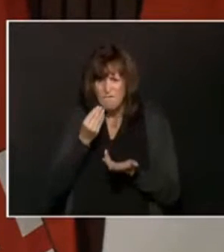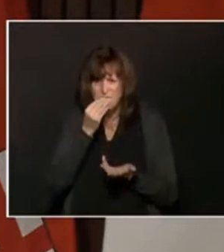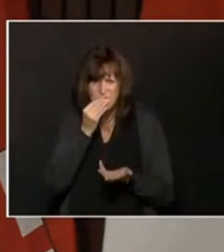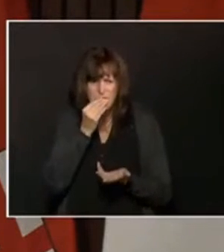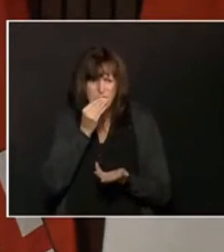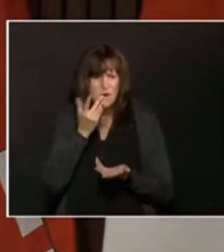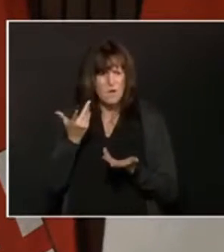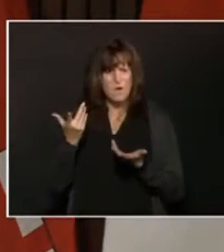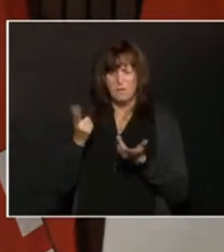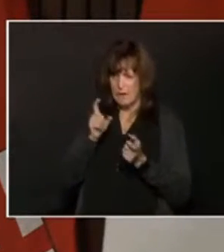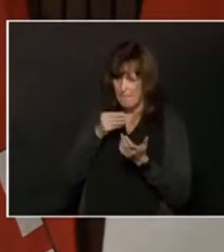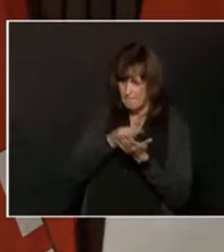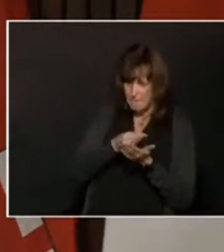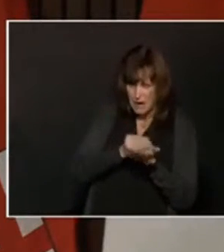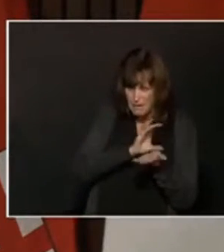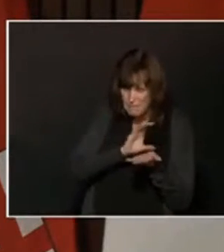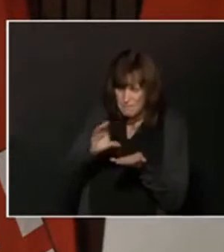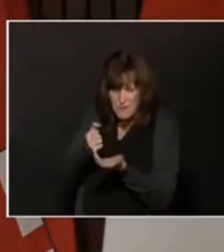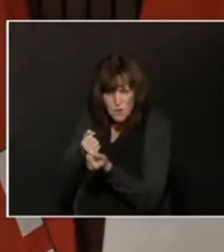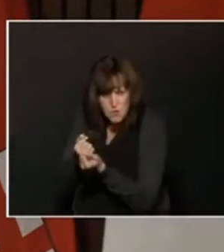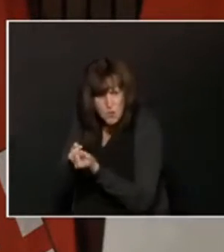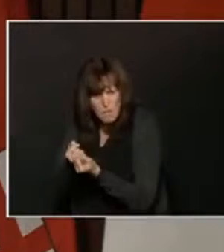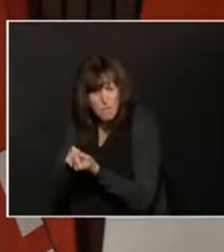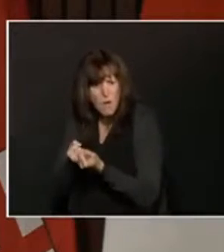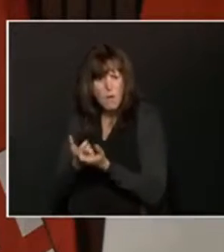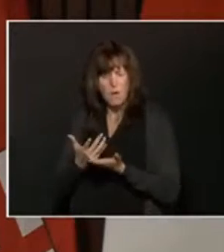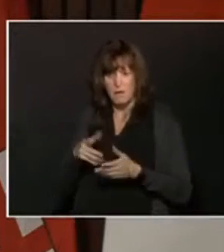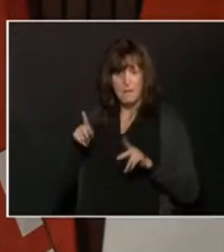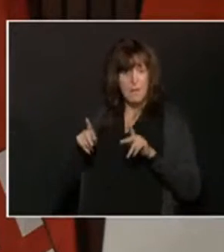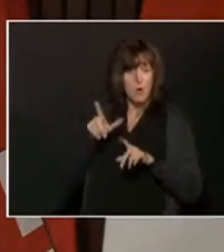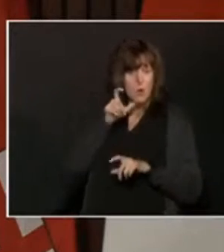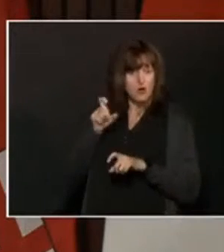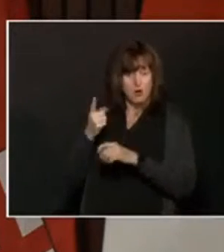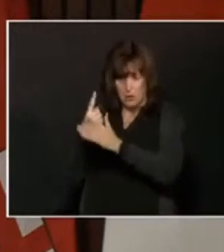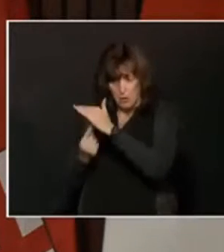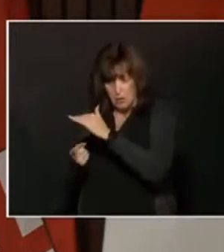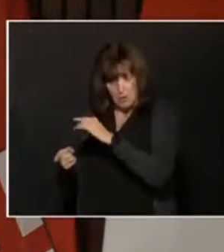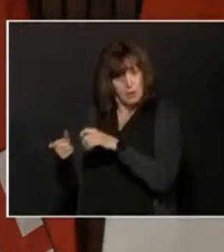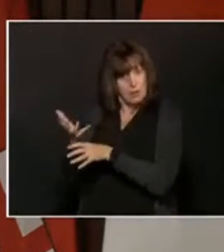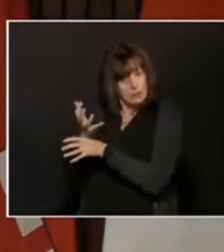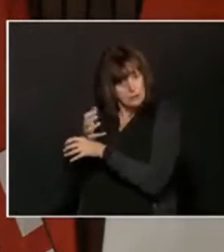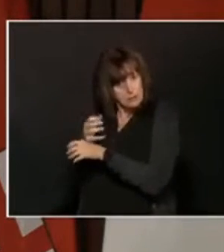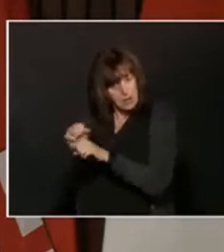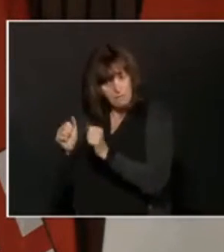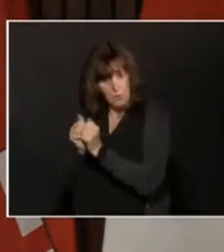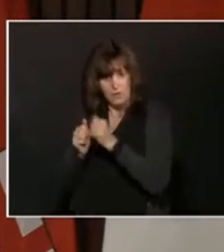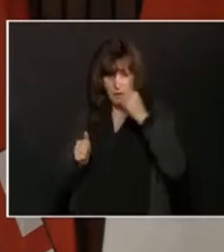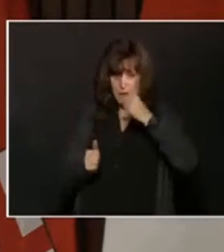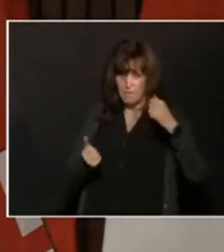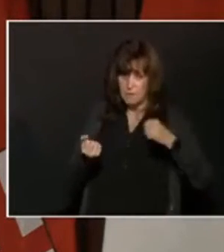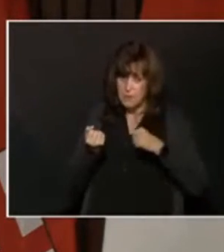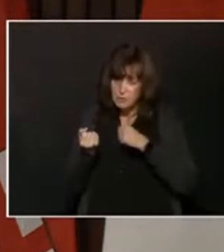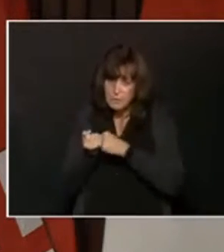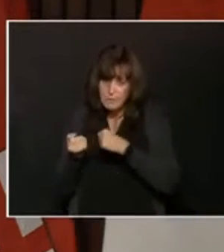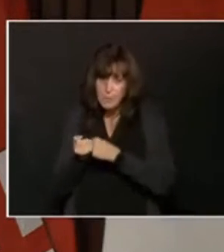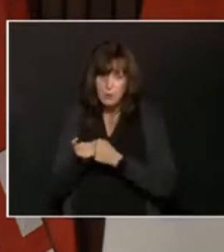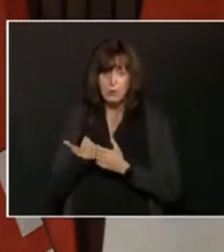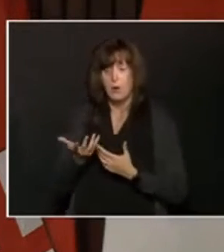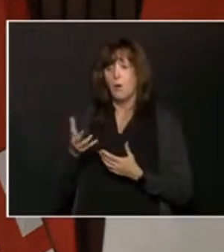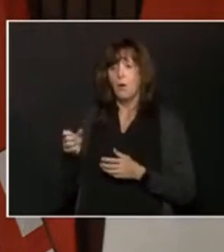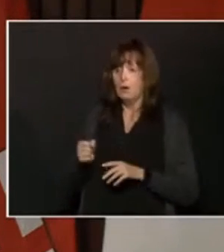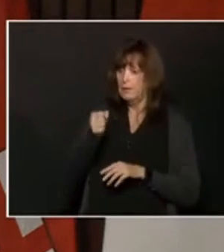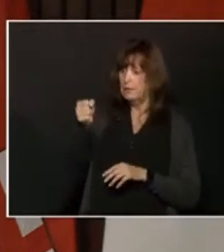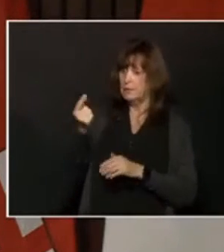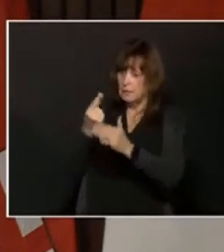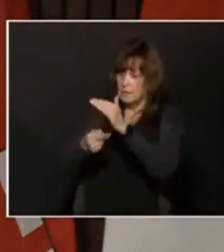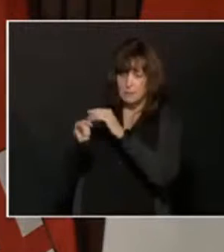isolation and quarantine, so the ability to either move to an isolation hotel or move family members out if you need to isolate at home and